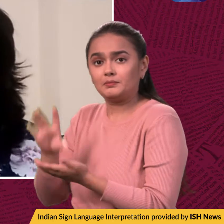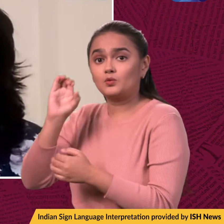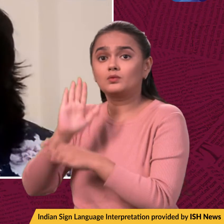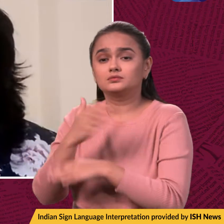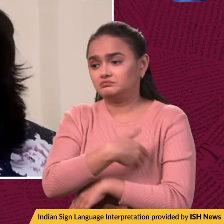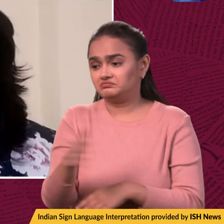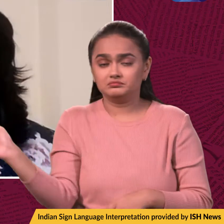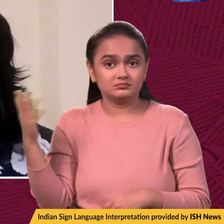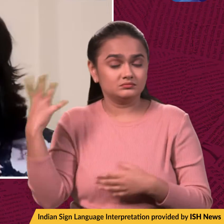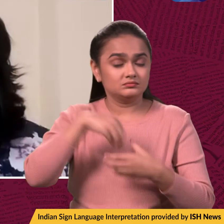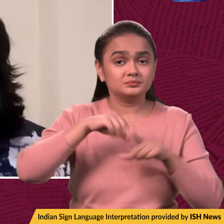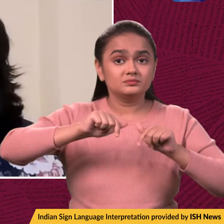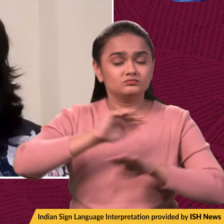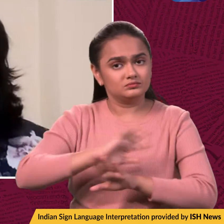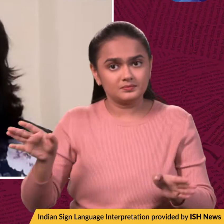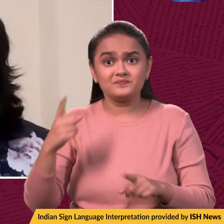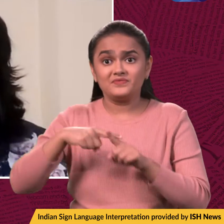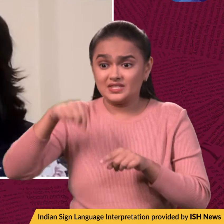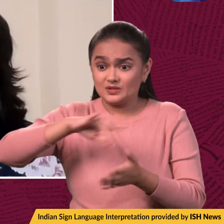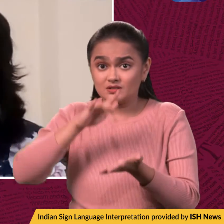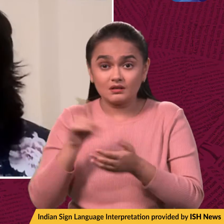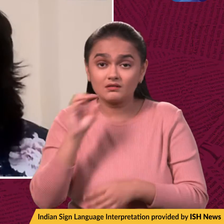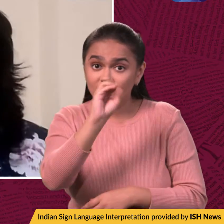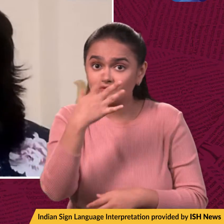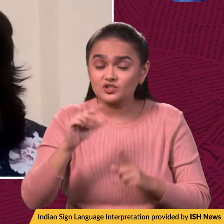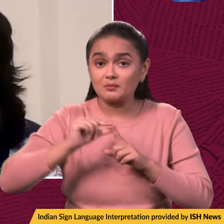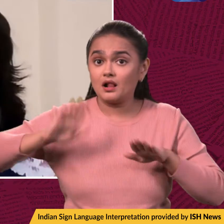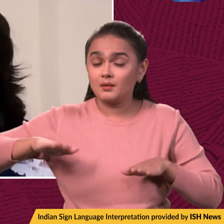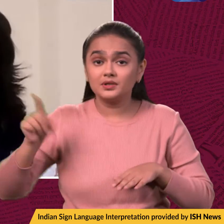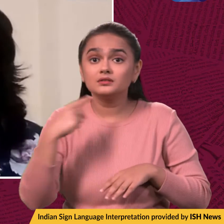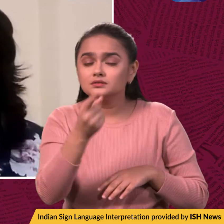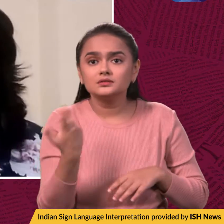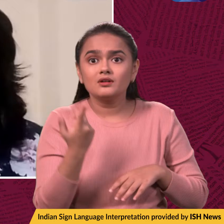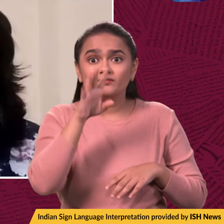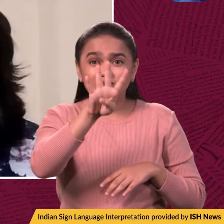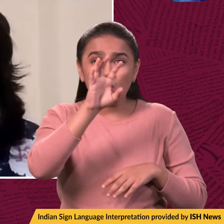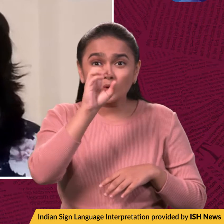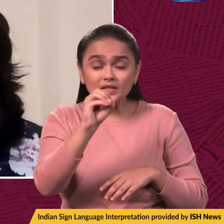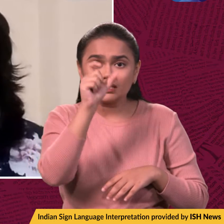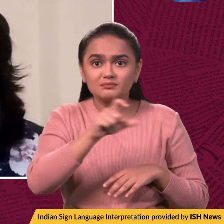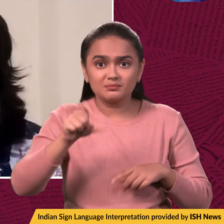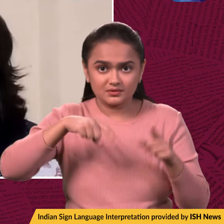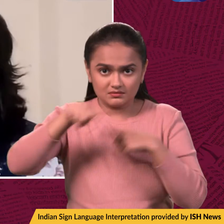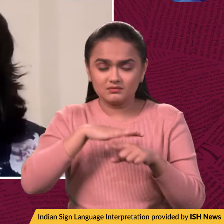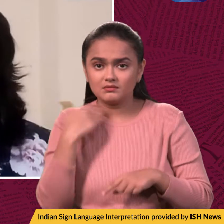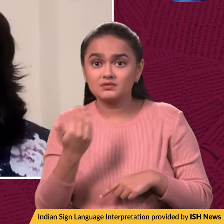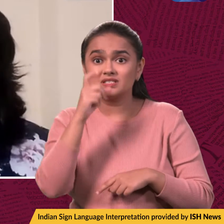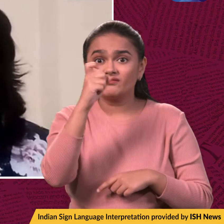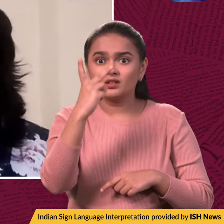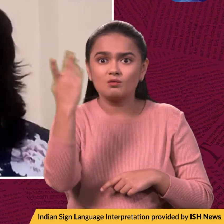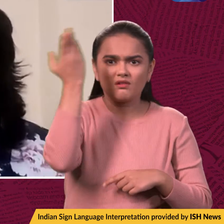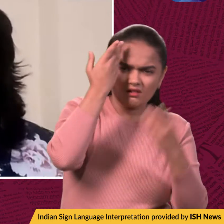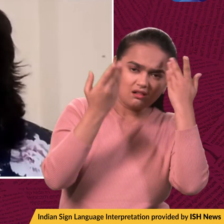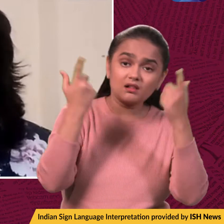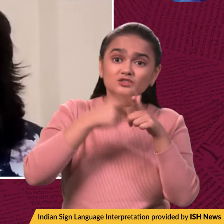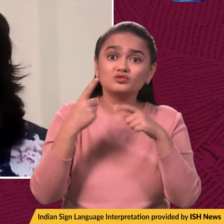leaders. Now, the centre today also informed the Parliament that 40 civilians have been killed and 72